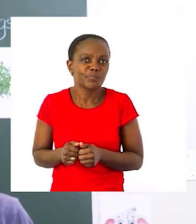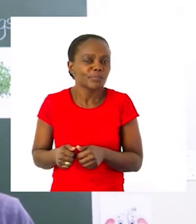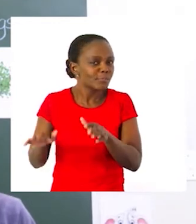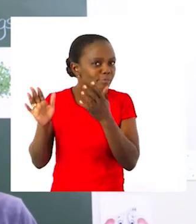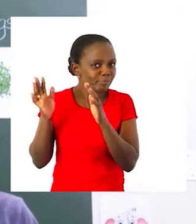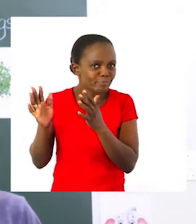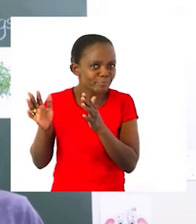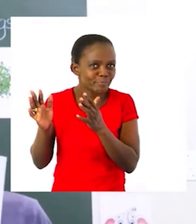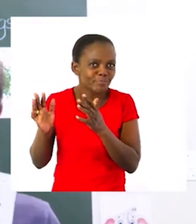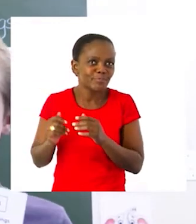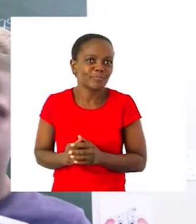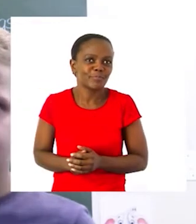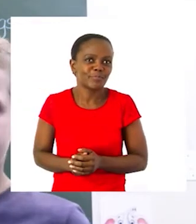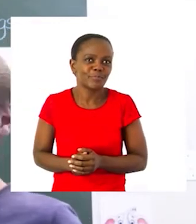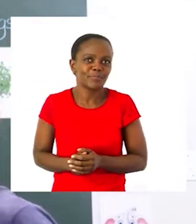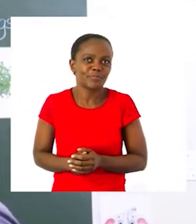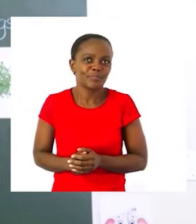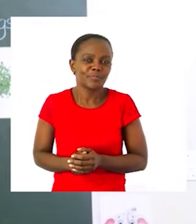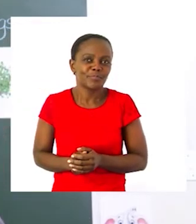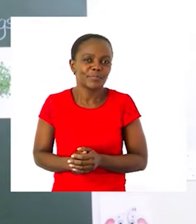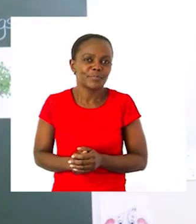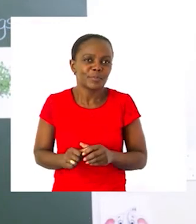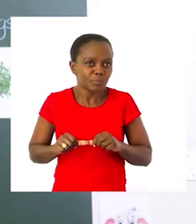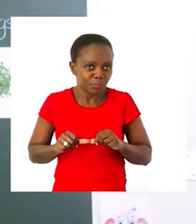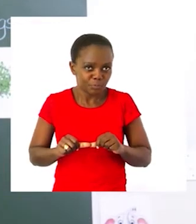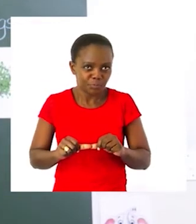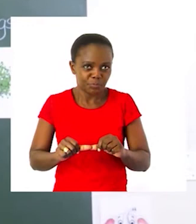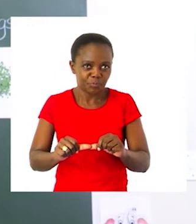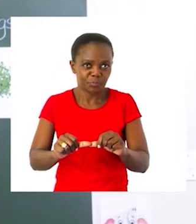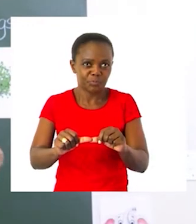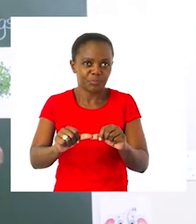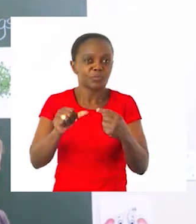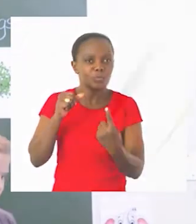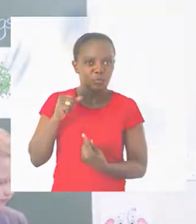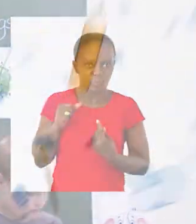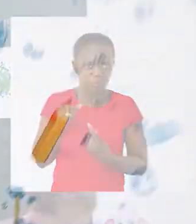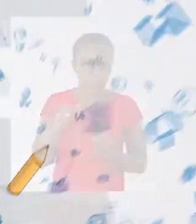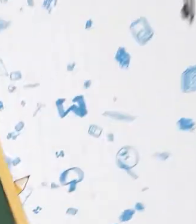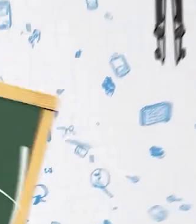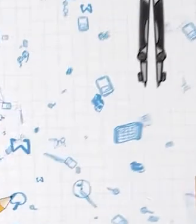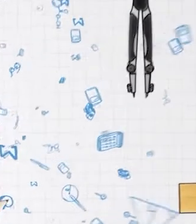Well done. The rest of the words you can do by yourself.